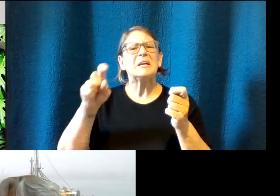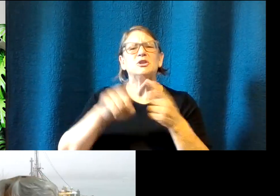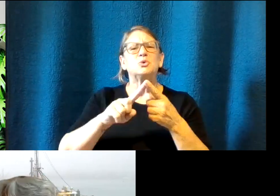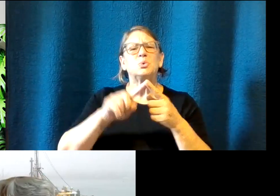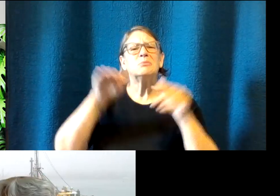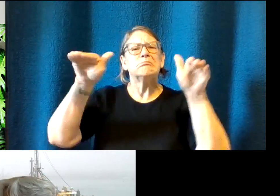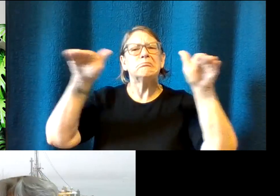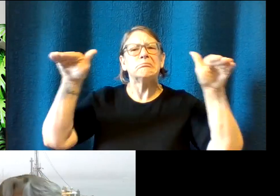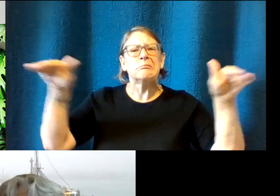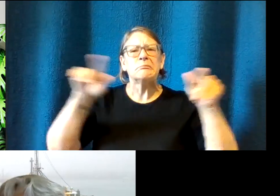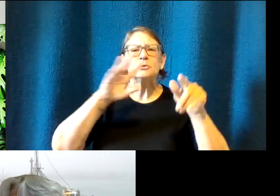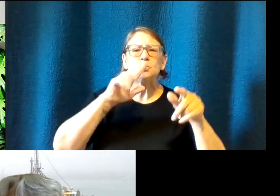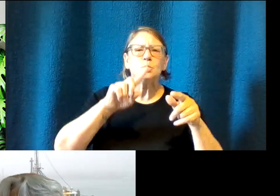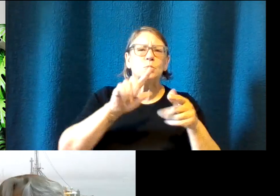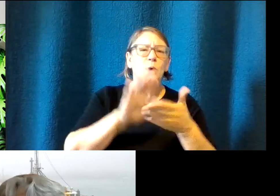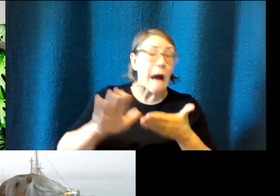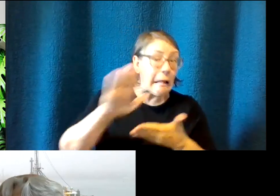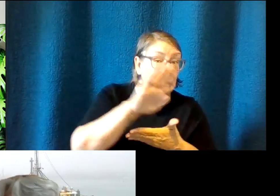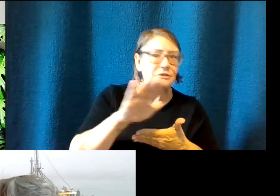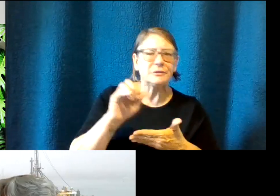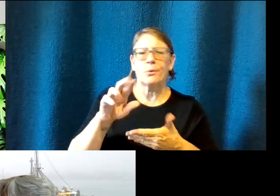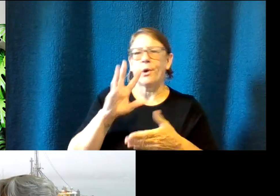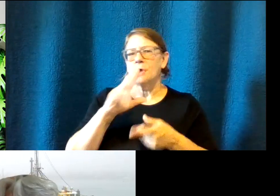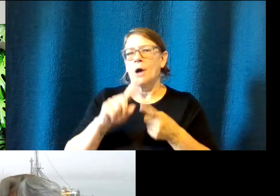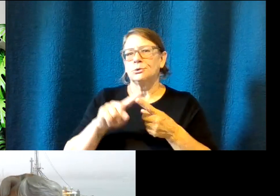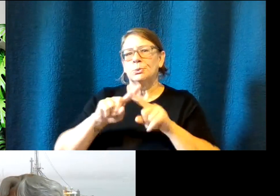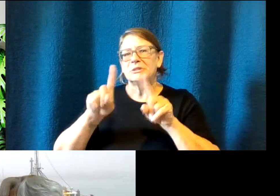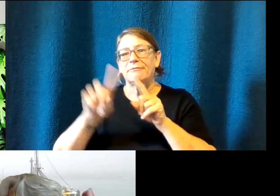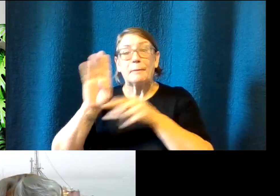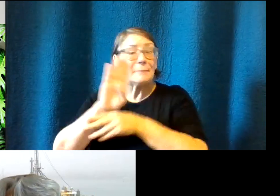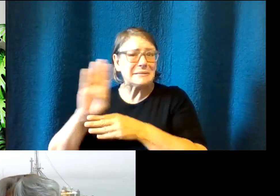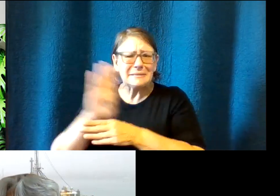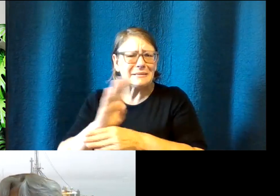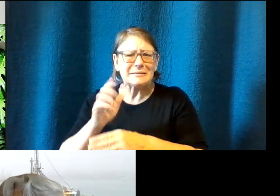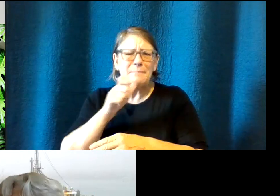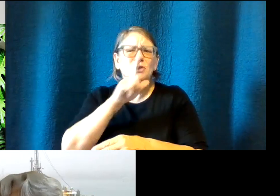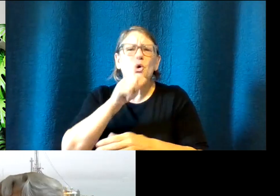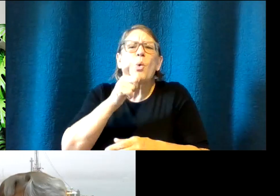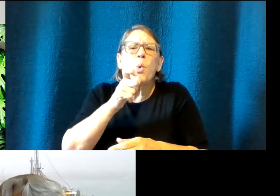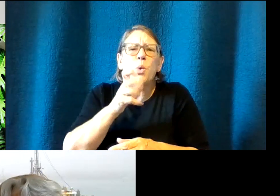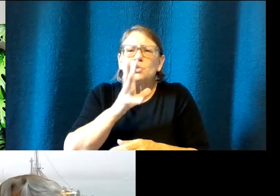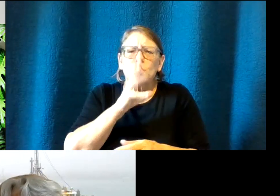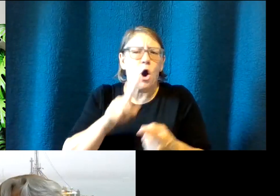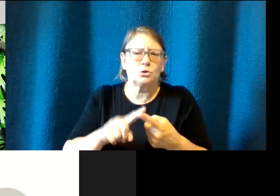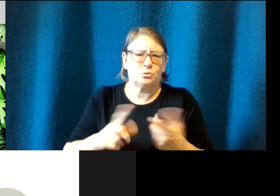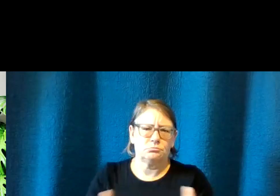to colleges? Do we need to talk to somebody else? I just don't know. And I know, Sarah, you